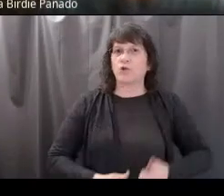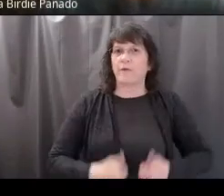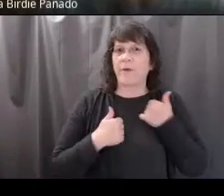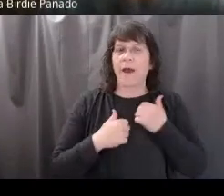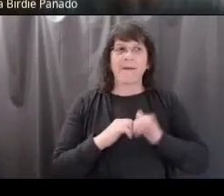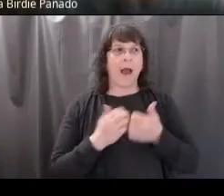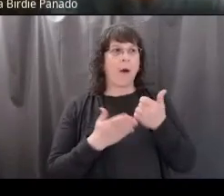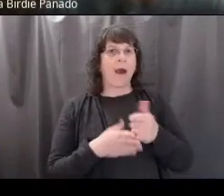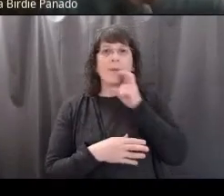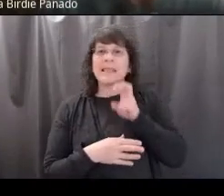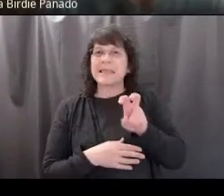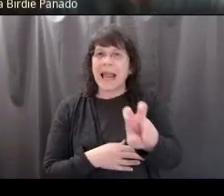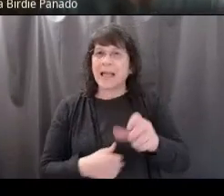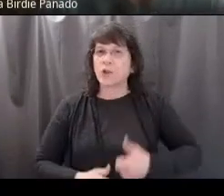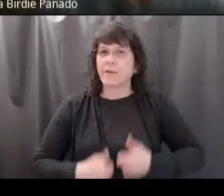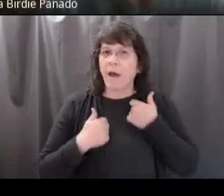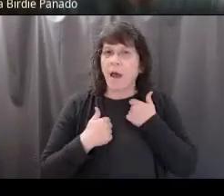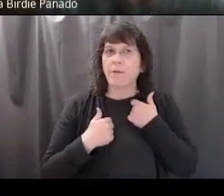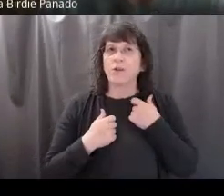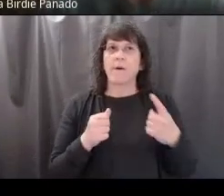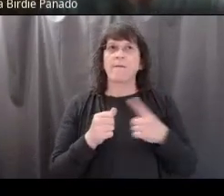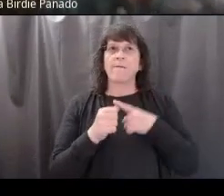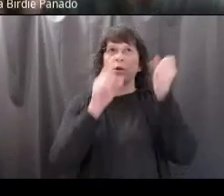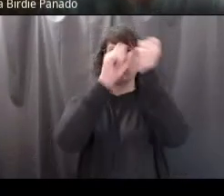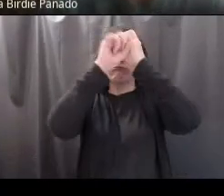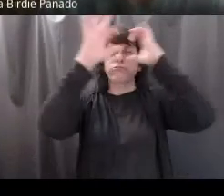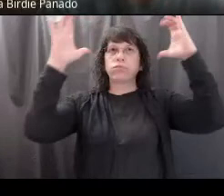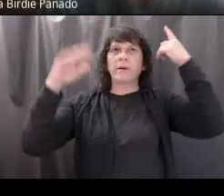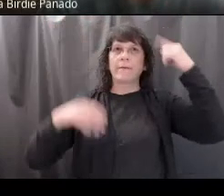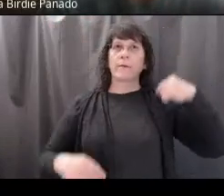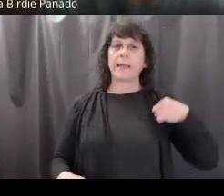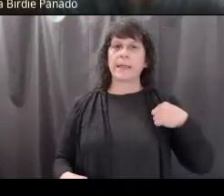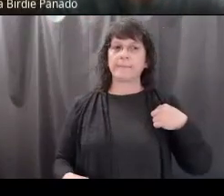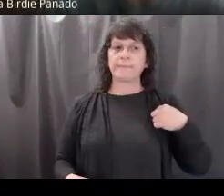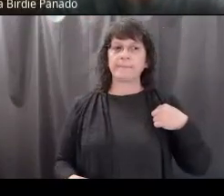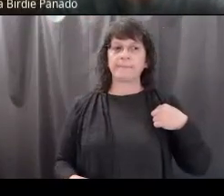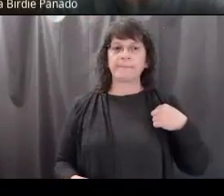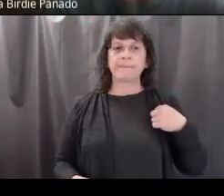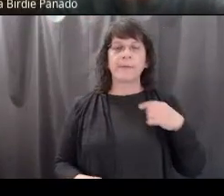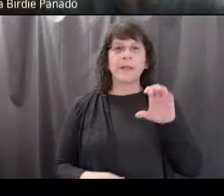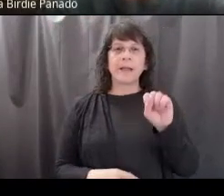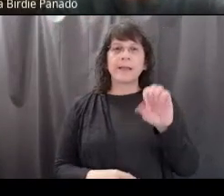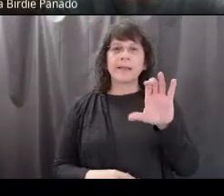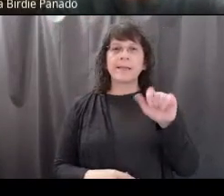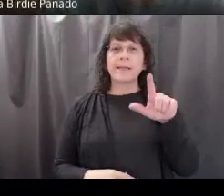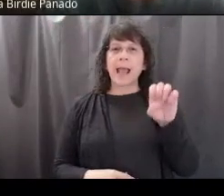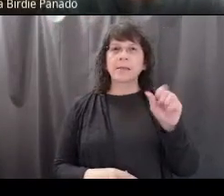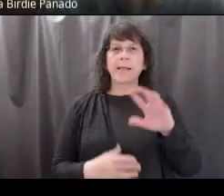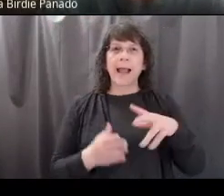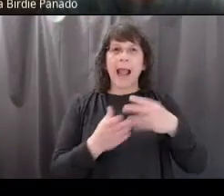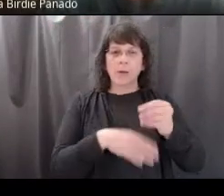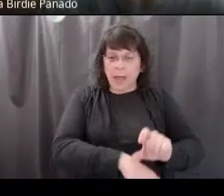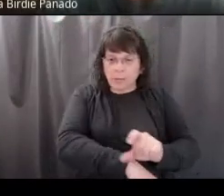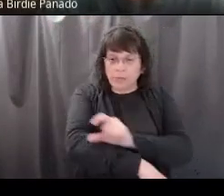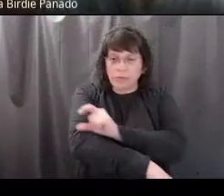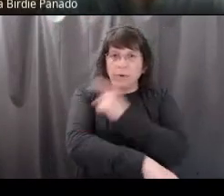snakes survive? So what first comes to mind for me is that scales are like an outer coating for